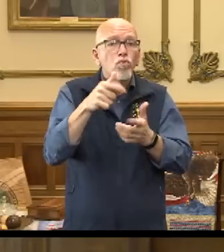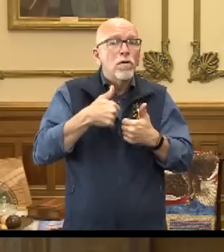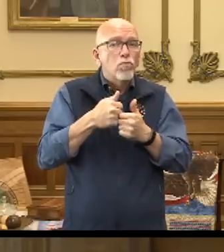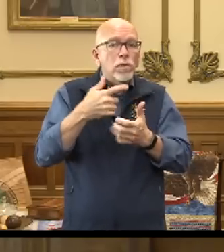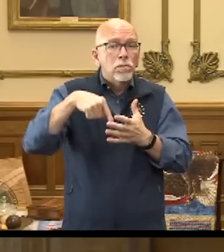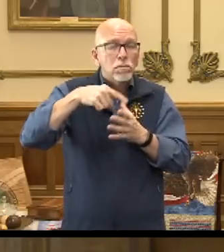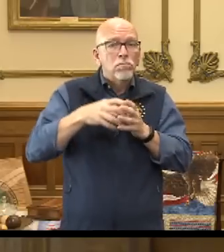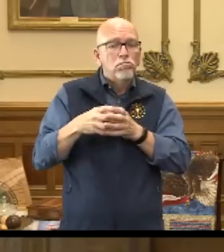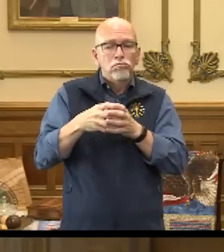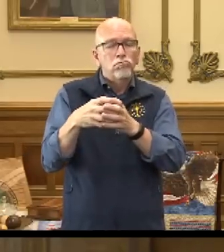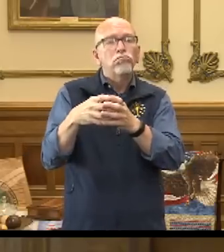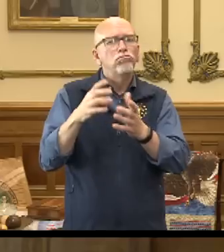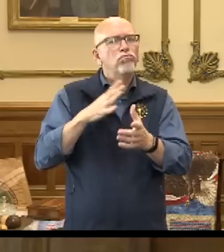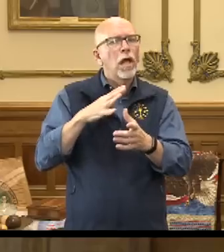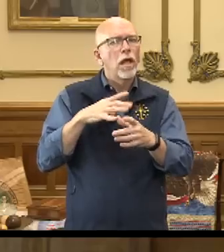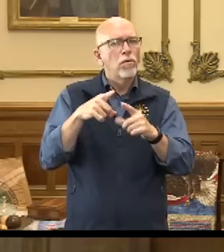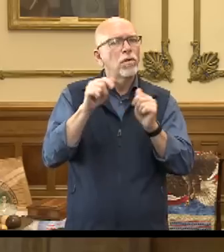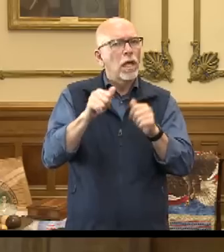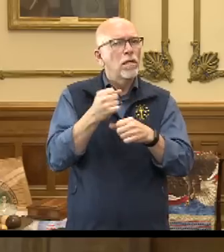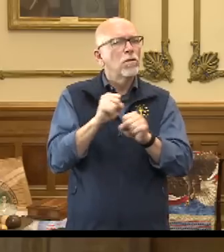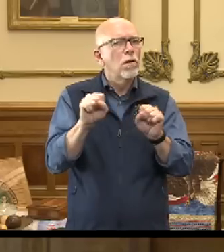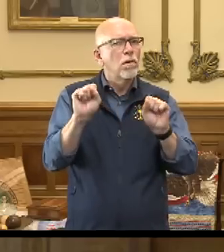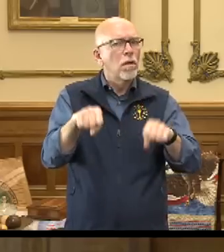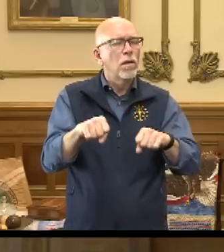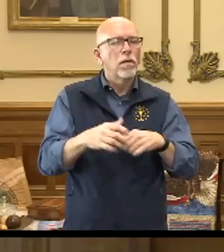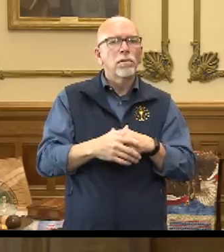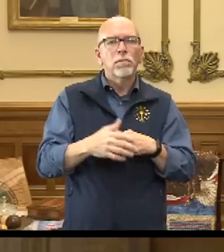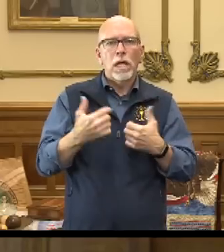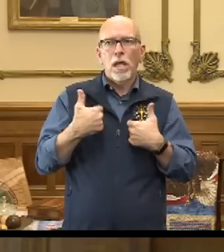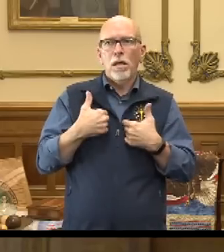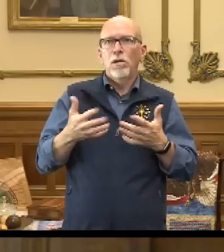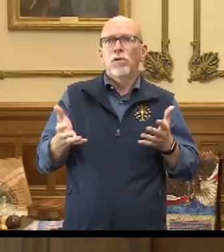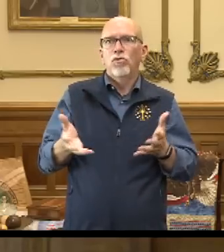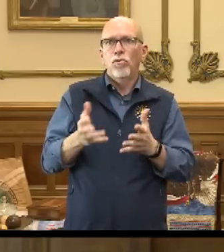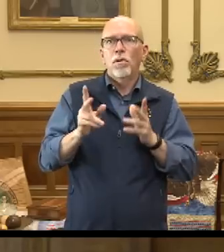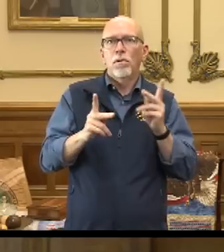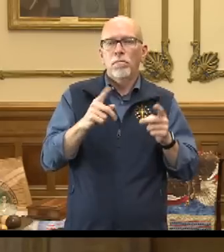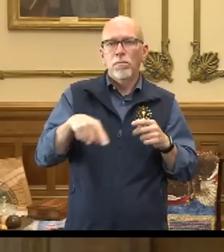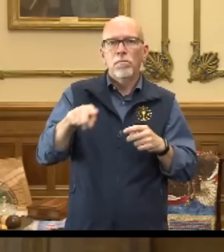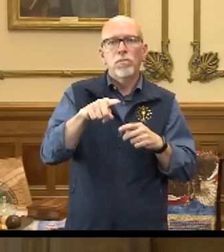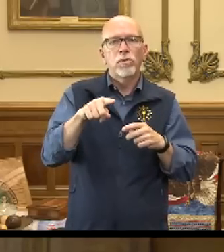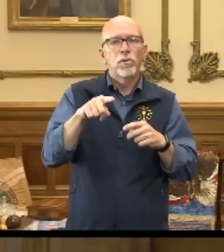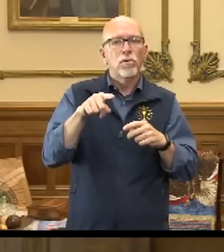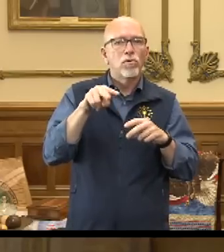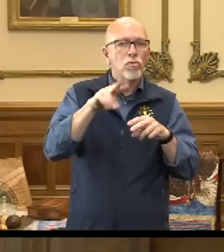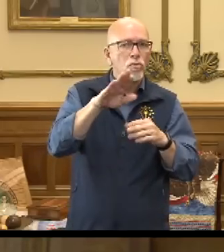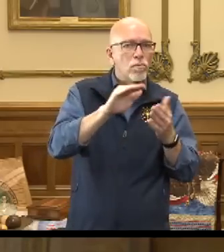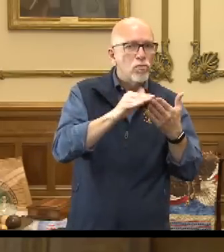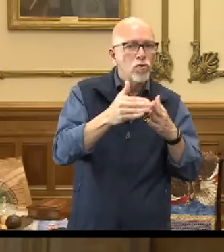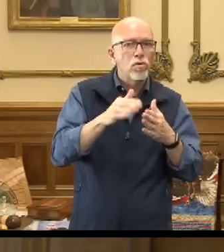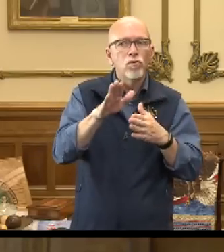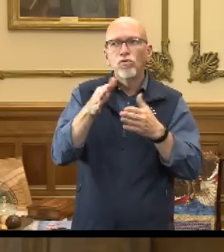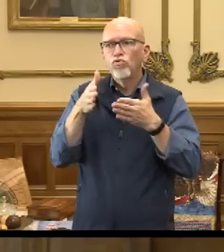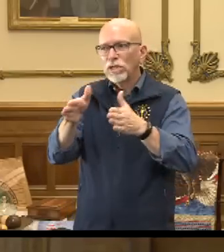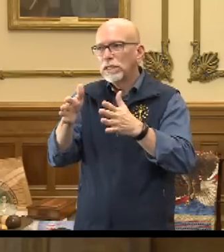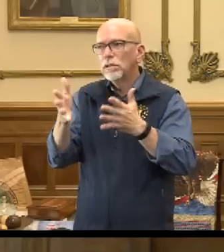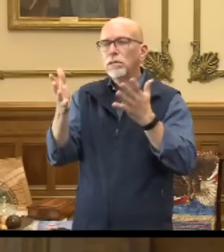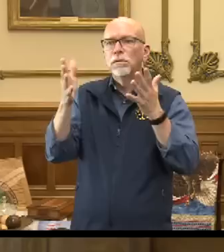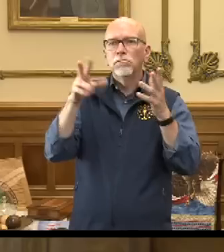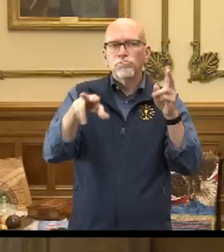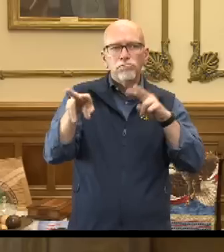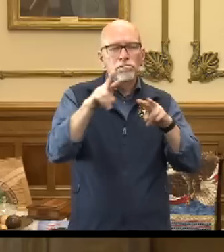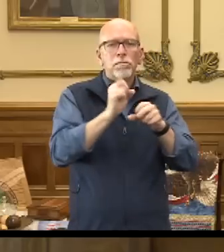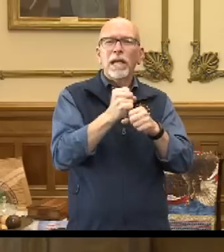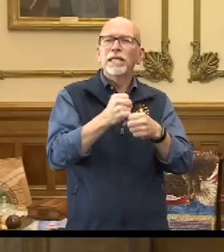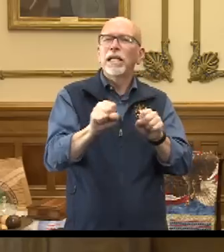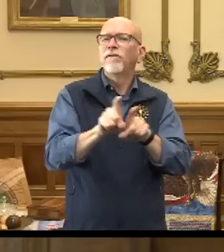I think that people can do that safely. So I would encourage people to look at your community, look at your streets and make it as safe